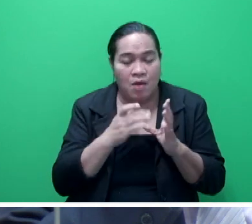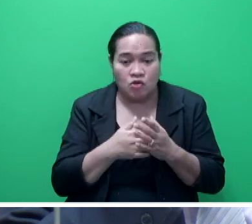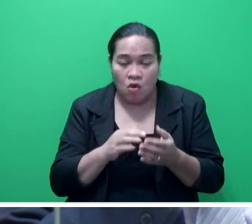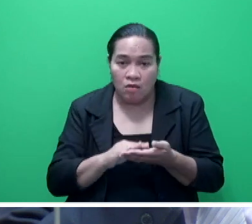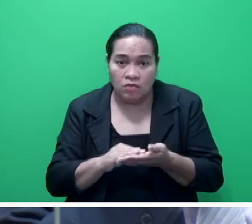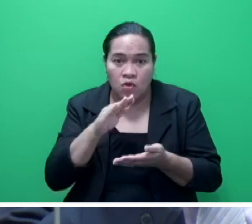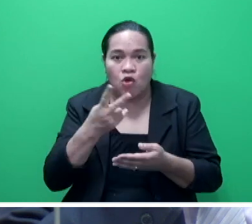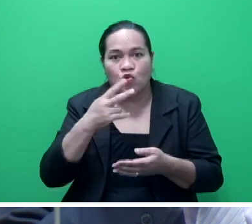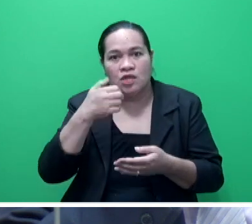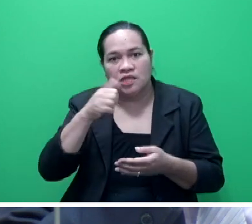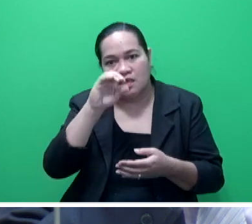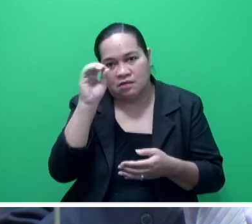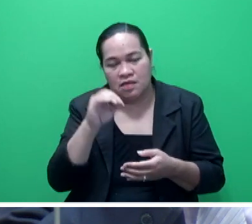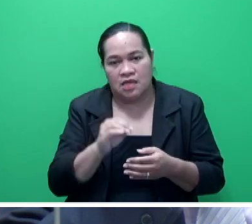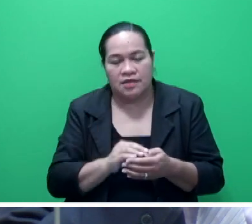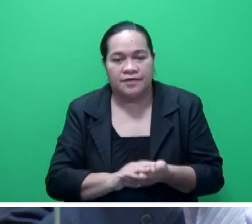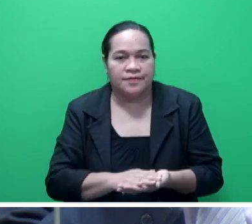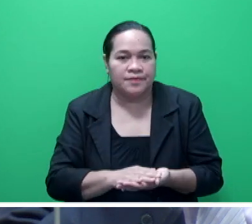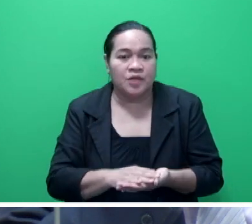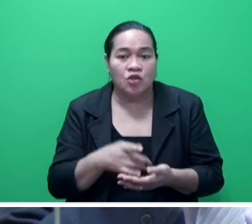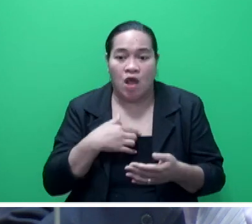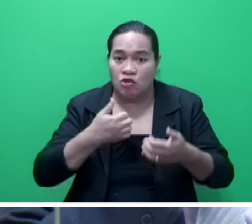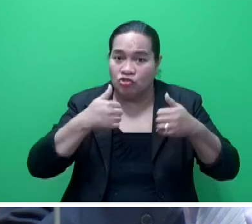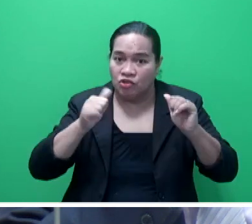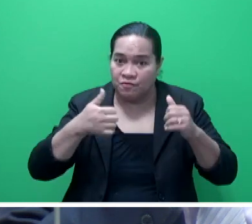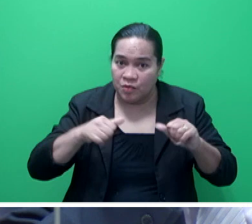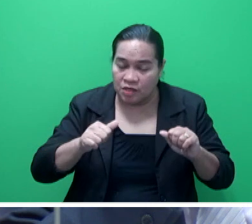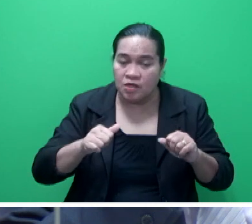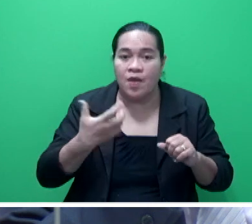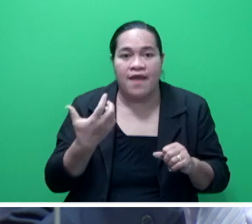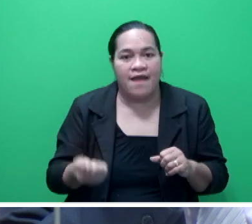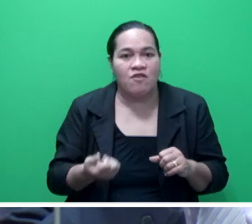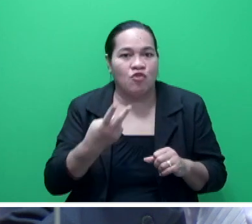26%. Other notable achievements, Honourable Speaker, we have